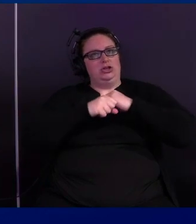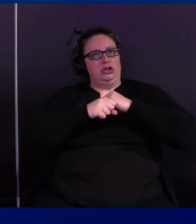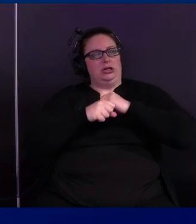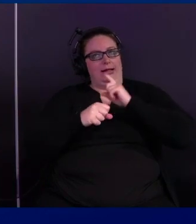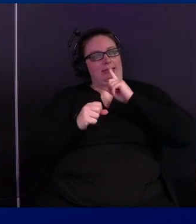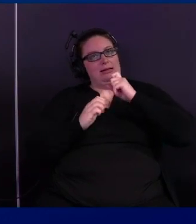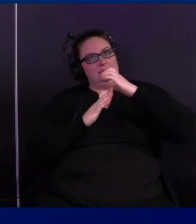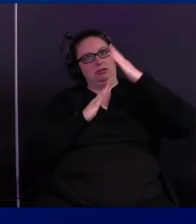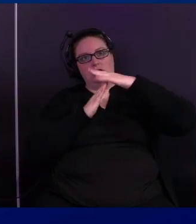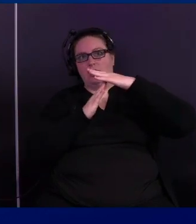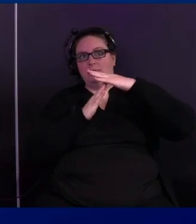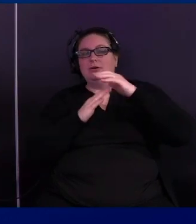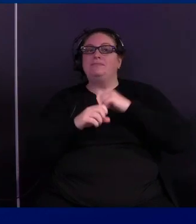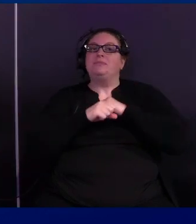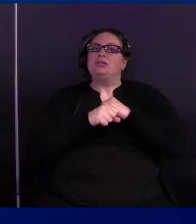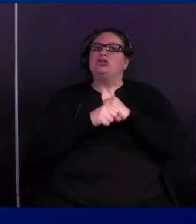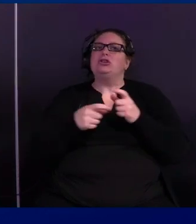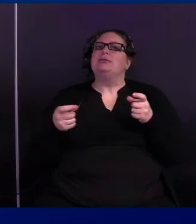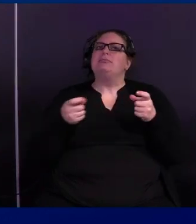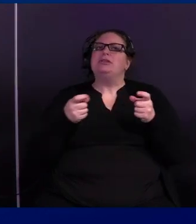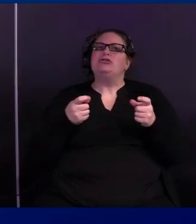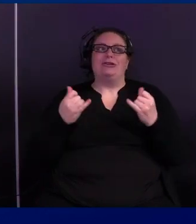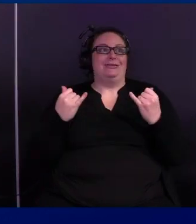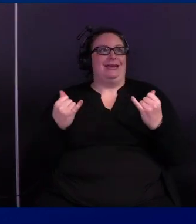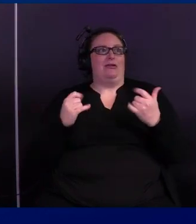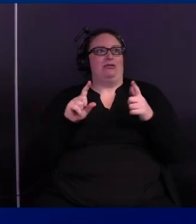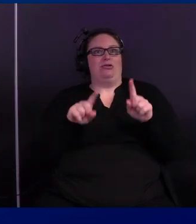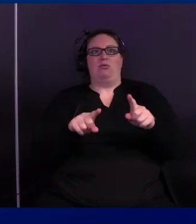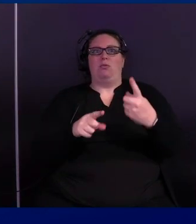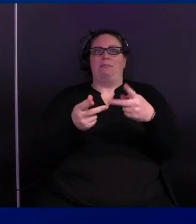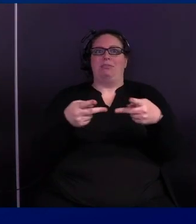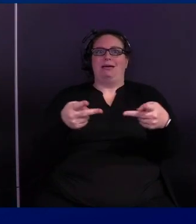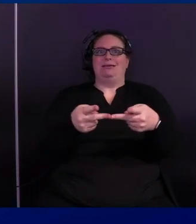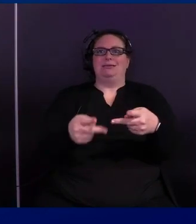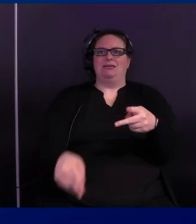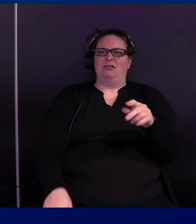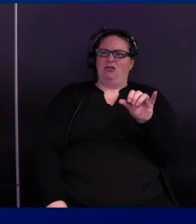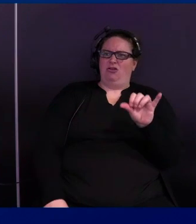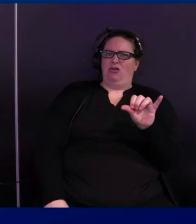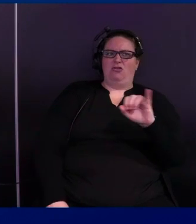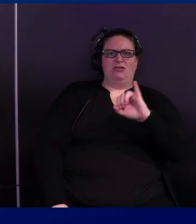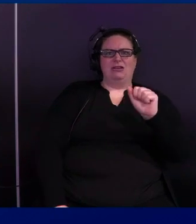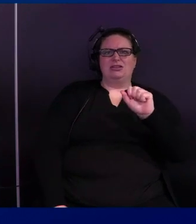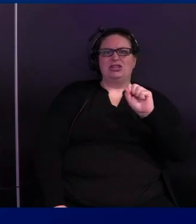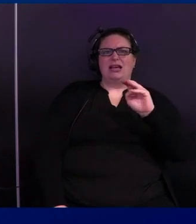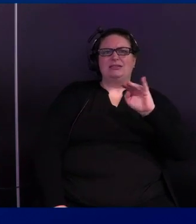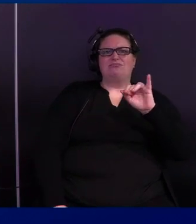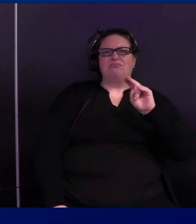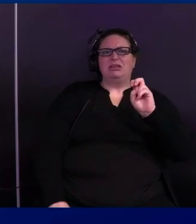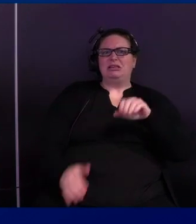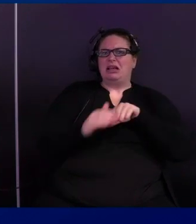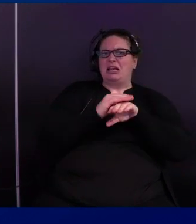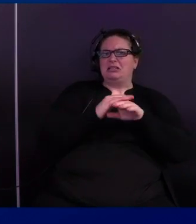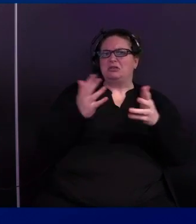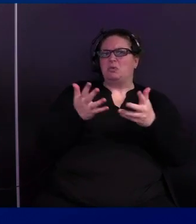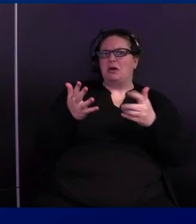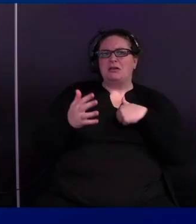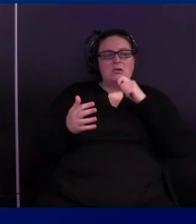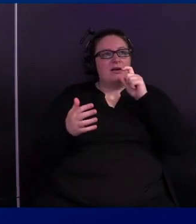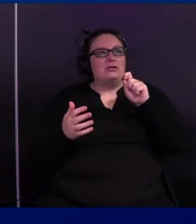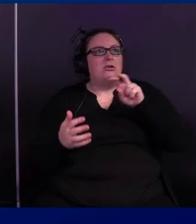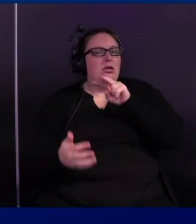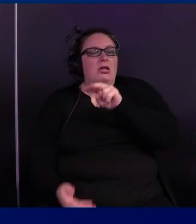mind. Security administrators can now go in one place to say, oh, what does Jasmine have access to? They don't have to go to 50,000